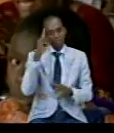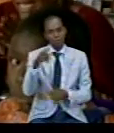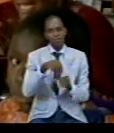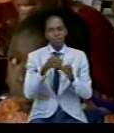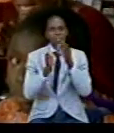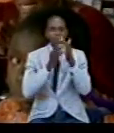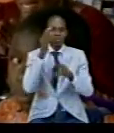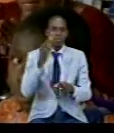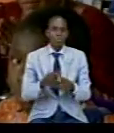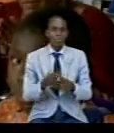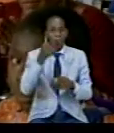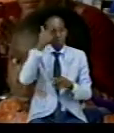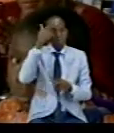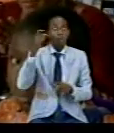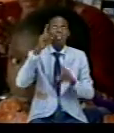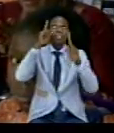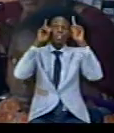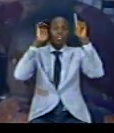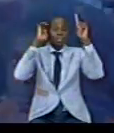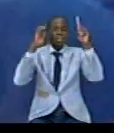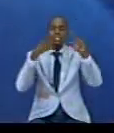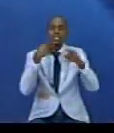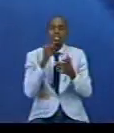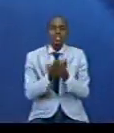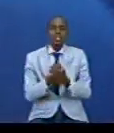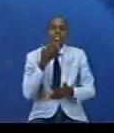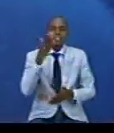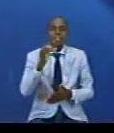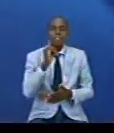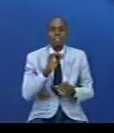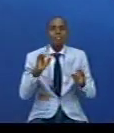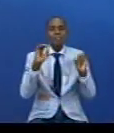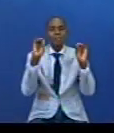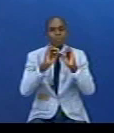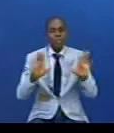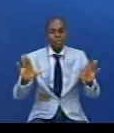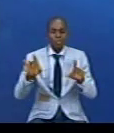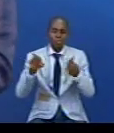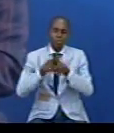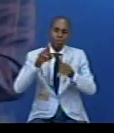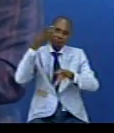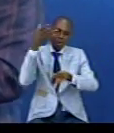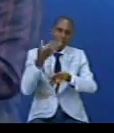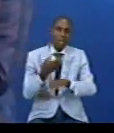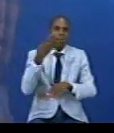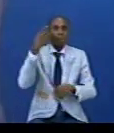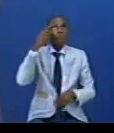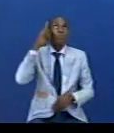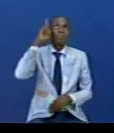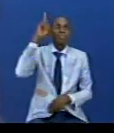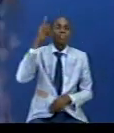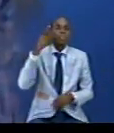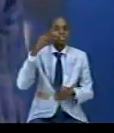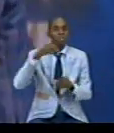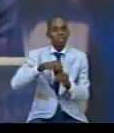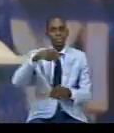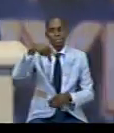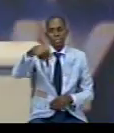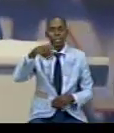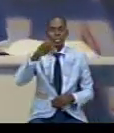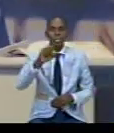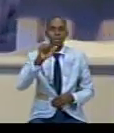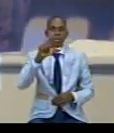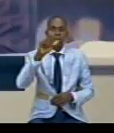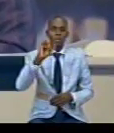said, there is nothing too hard for thee. Look at Psalm 62, reading from